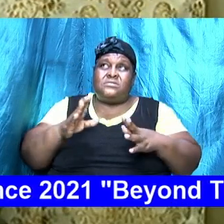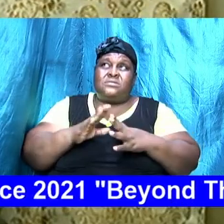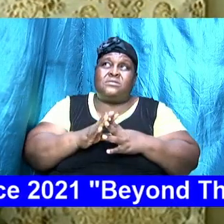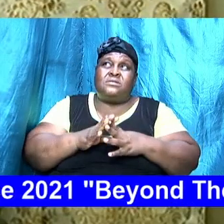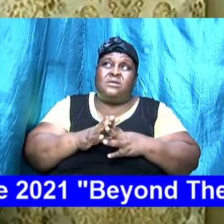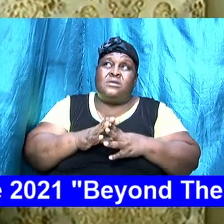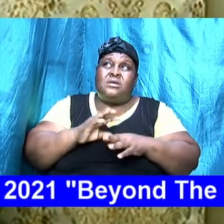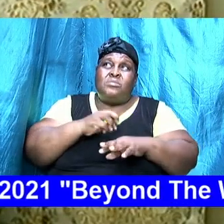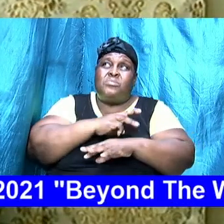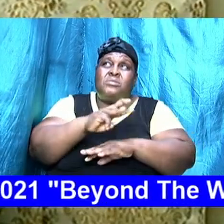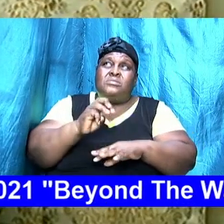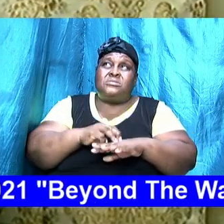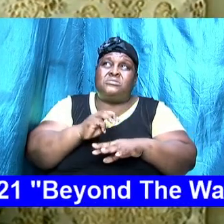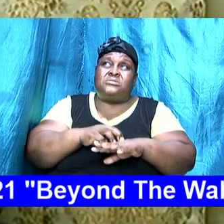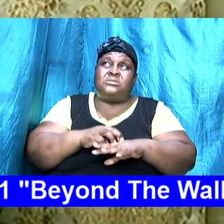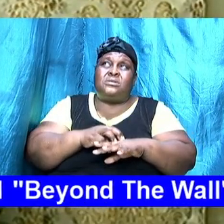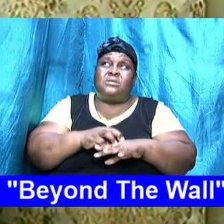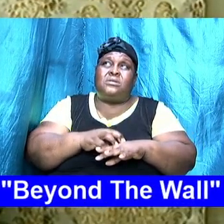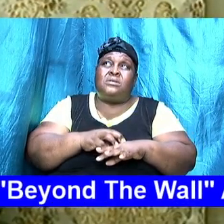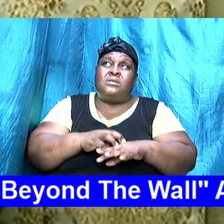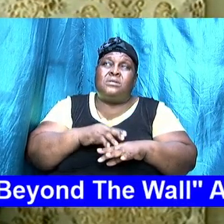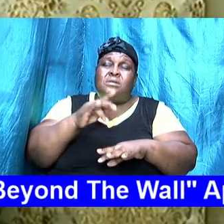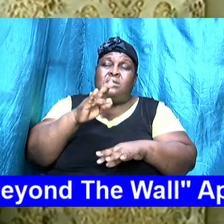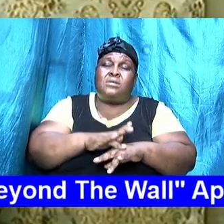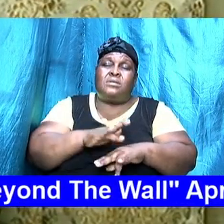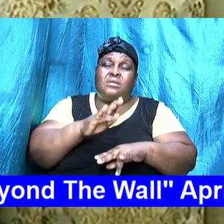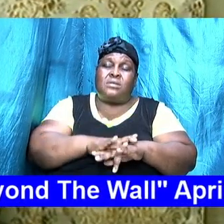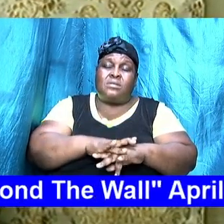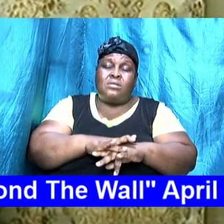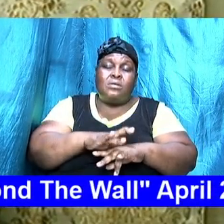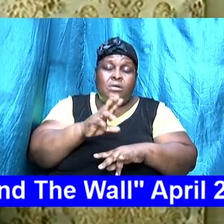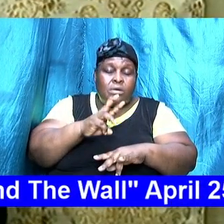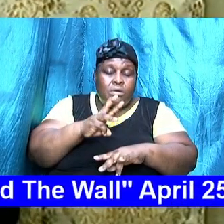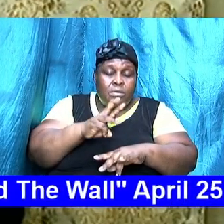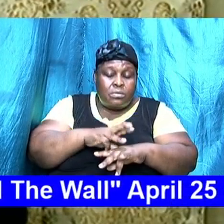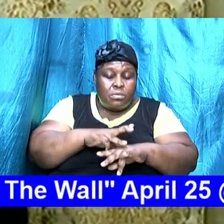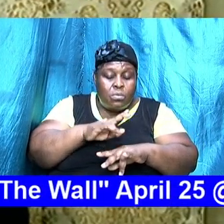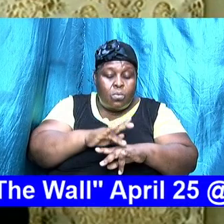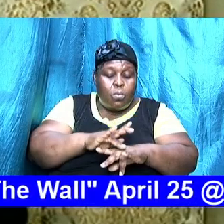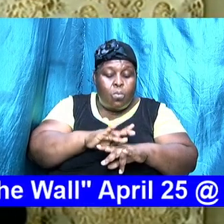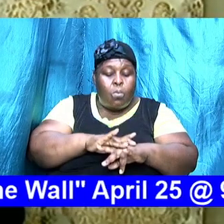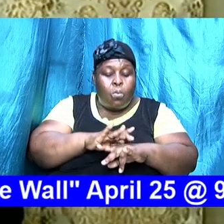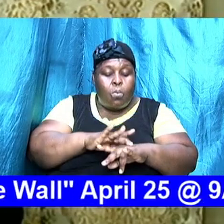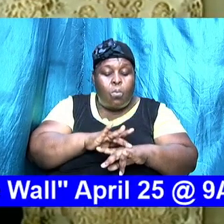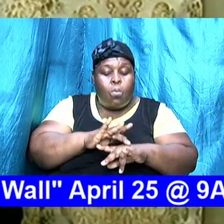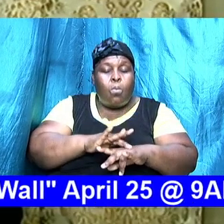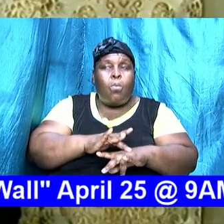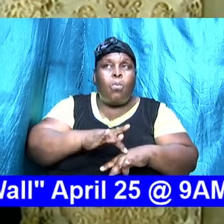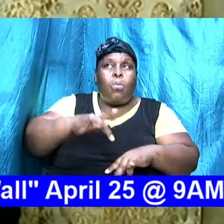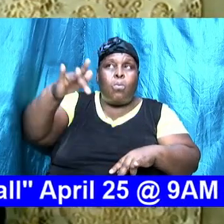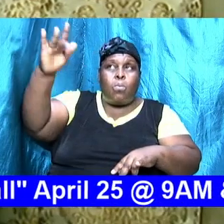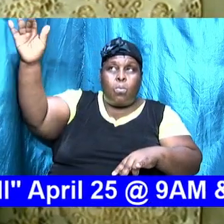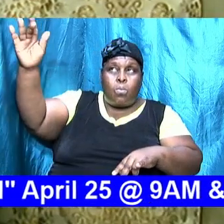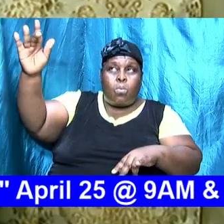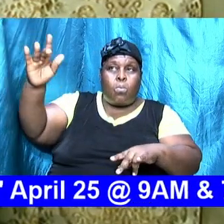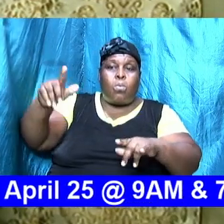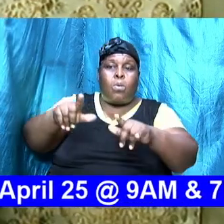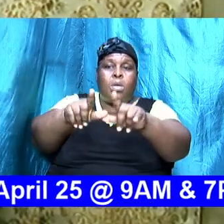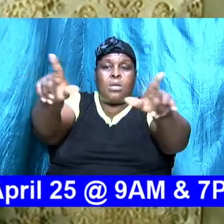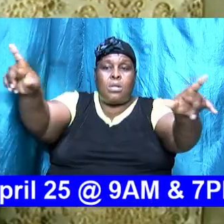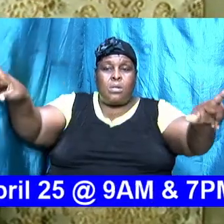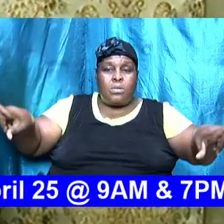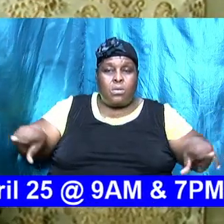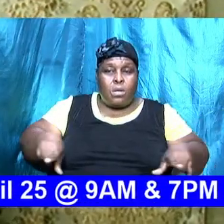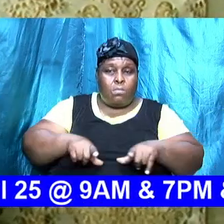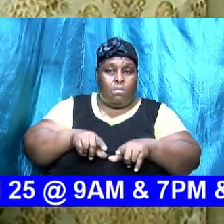believe overseas too. If overseas will be there, of course, you know, it's going to be virtual. Local ministers might be coming into the